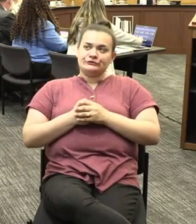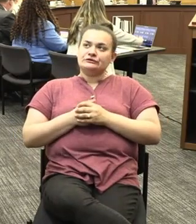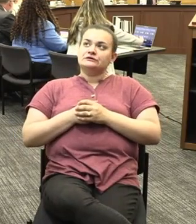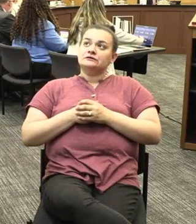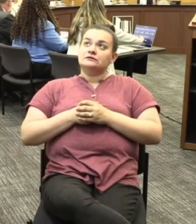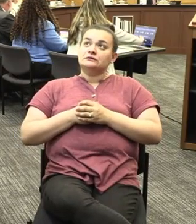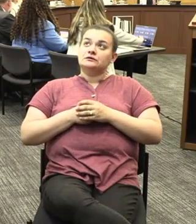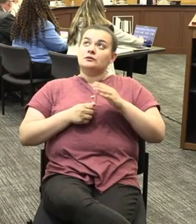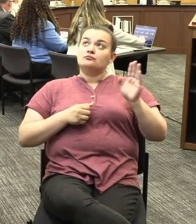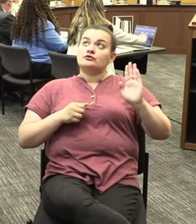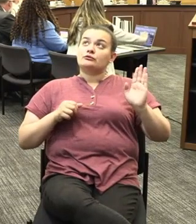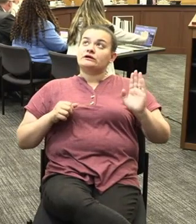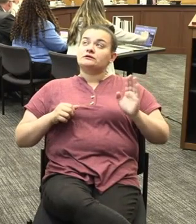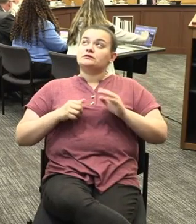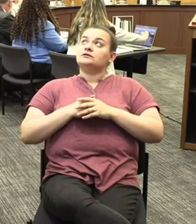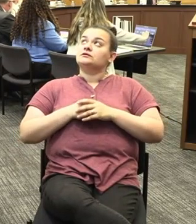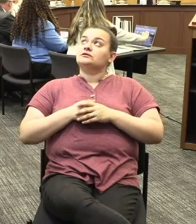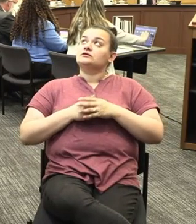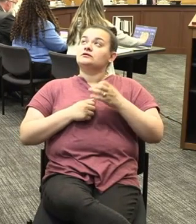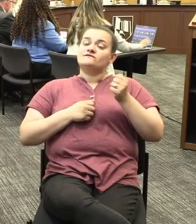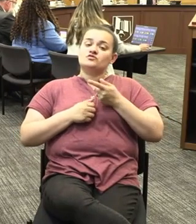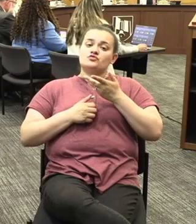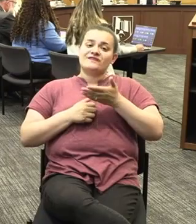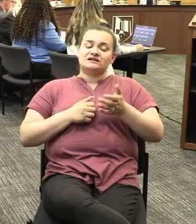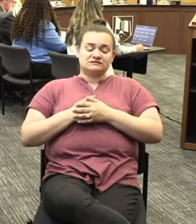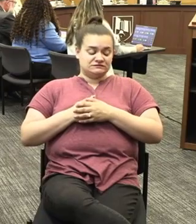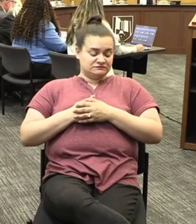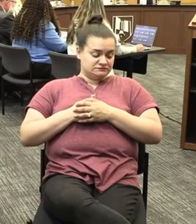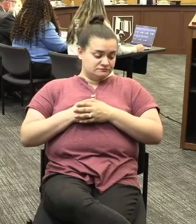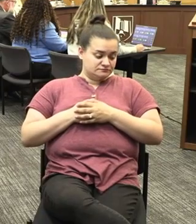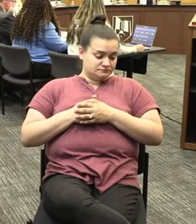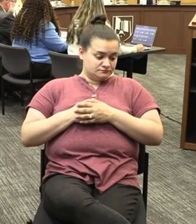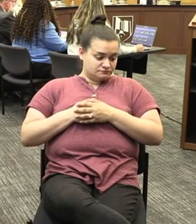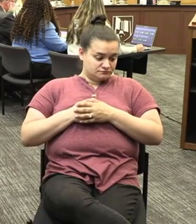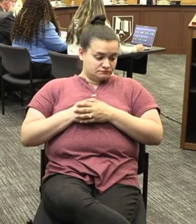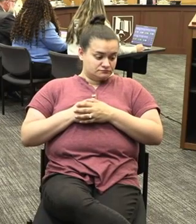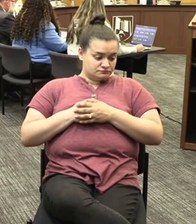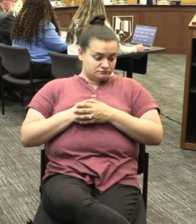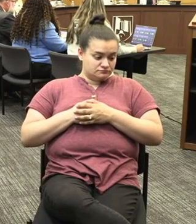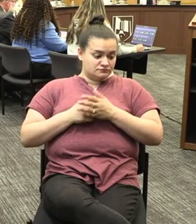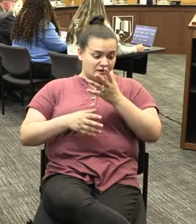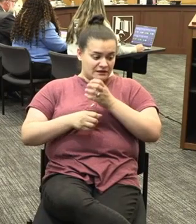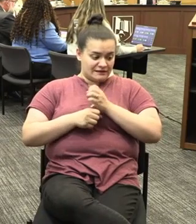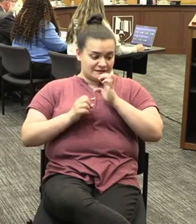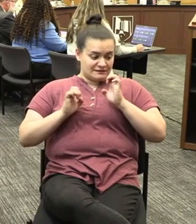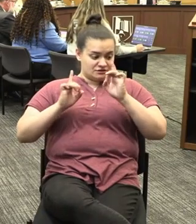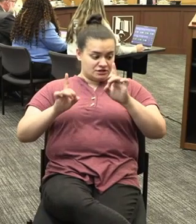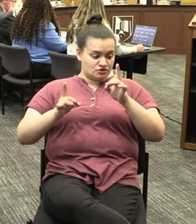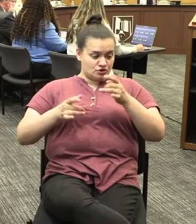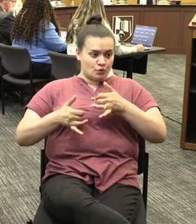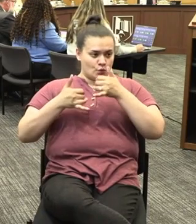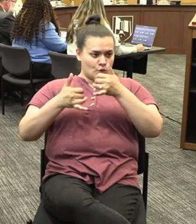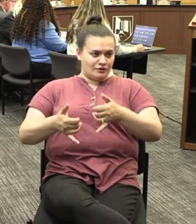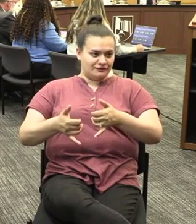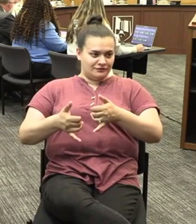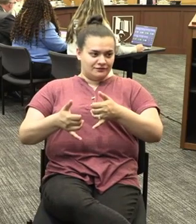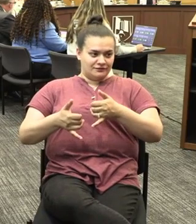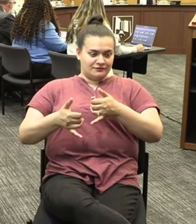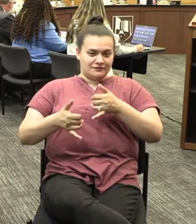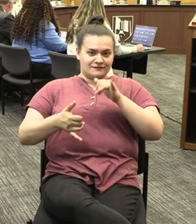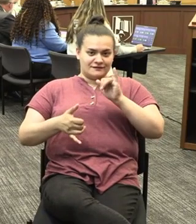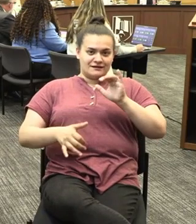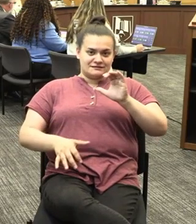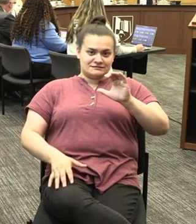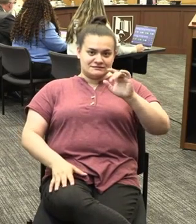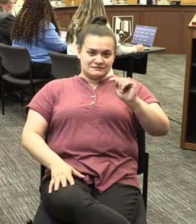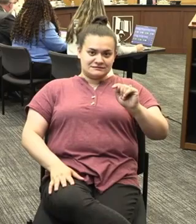Trustee Broderick. A couple things. Did receive the education award at the